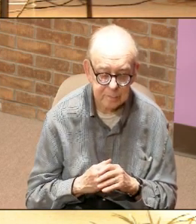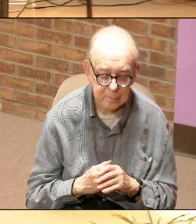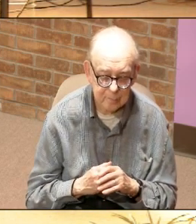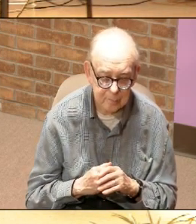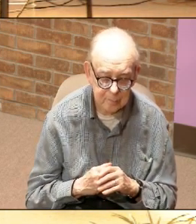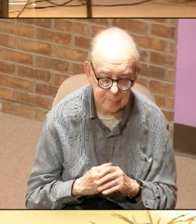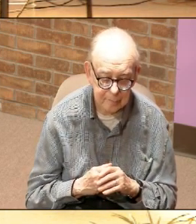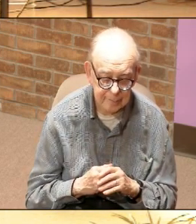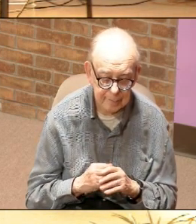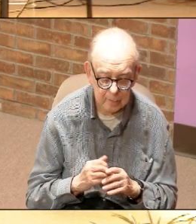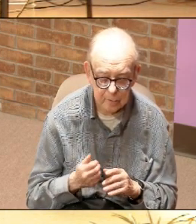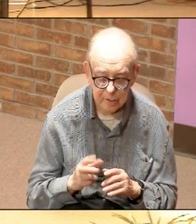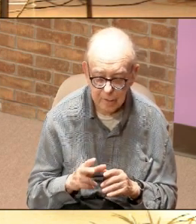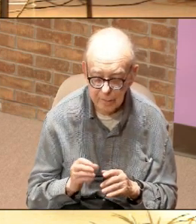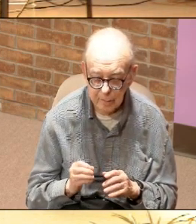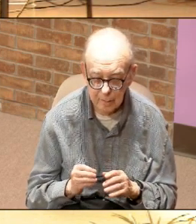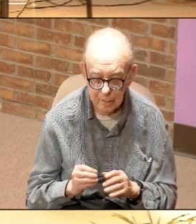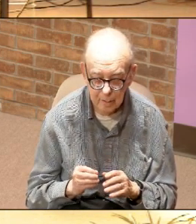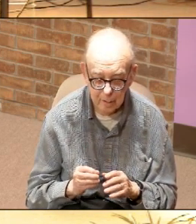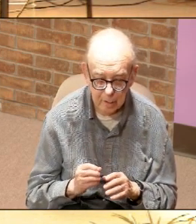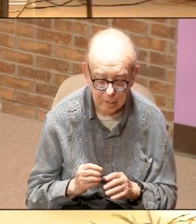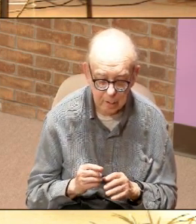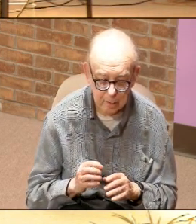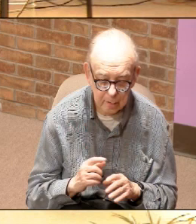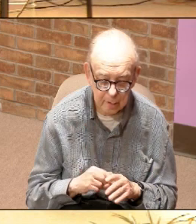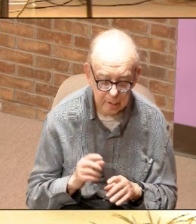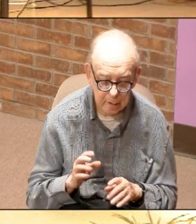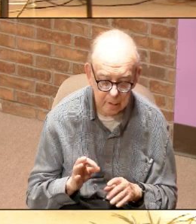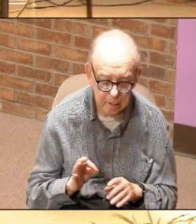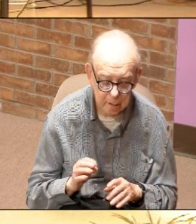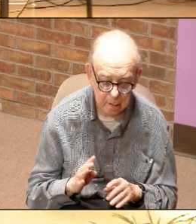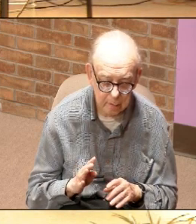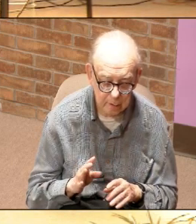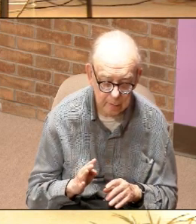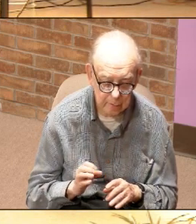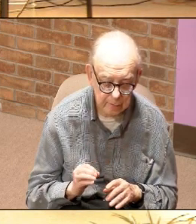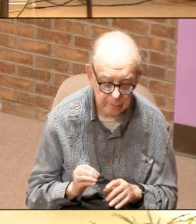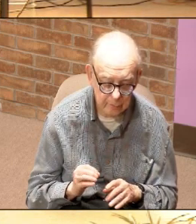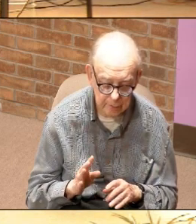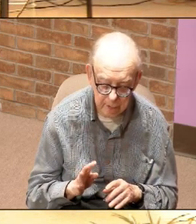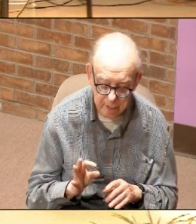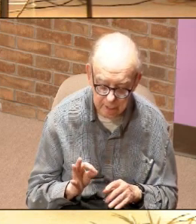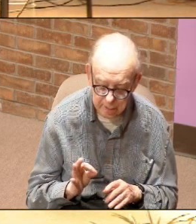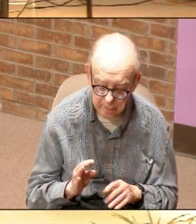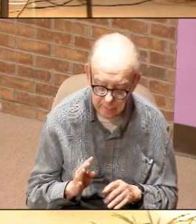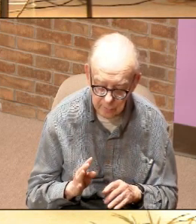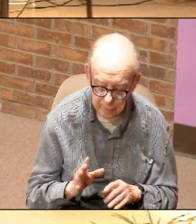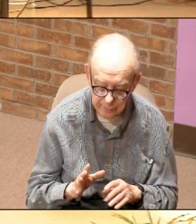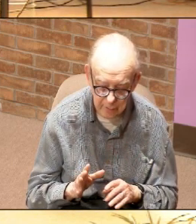Or 10:30. At 9:45, my phone shuts down.